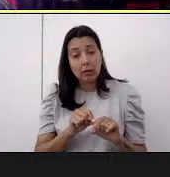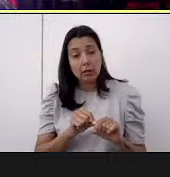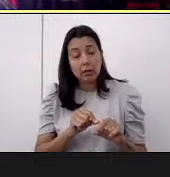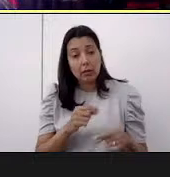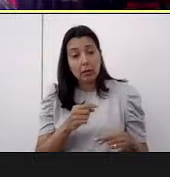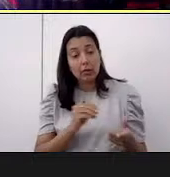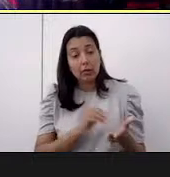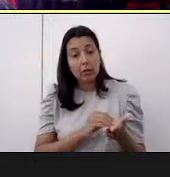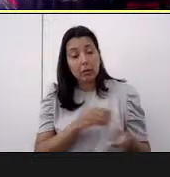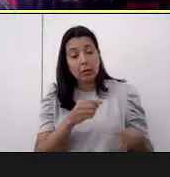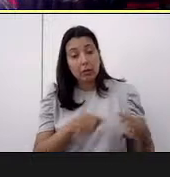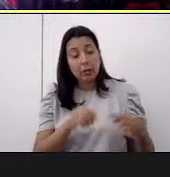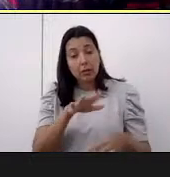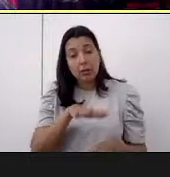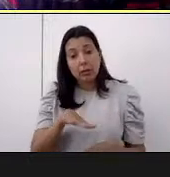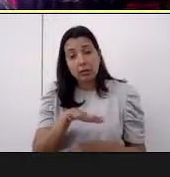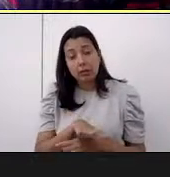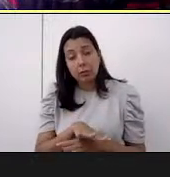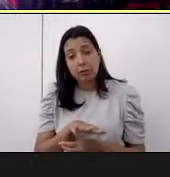certain effects of public action.